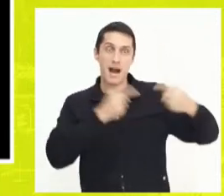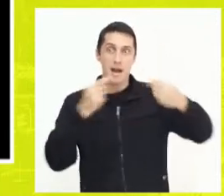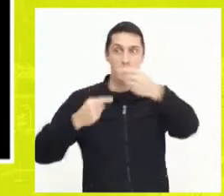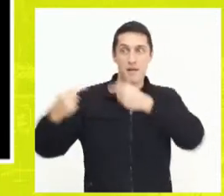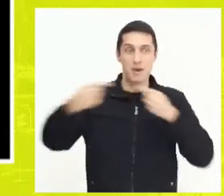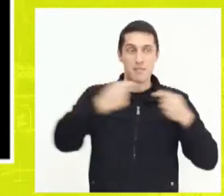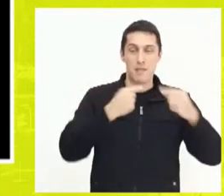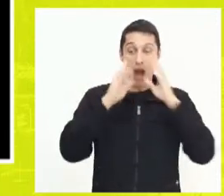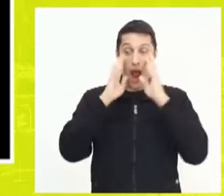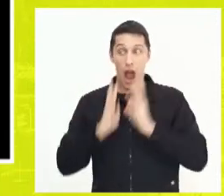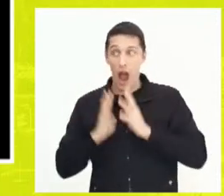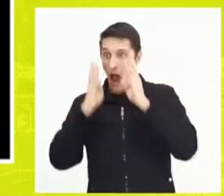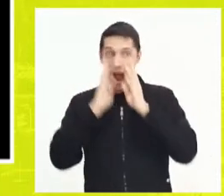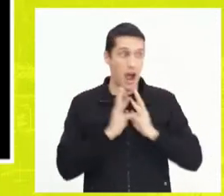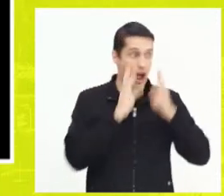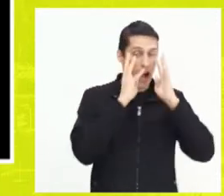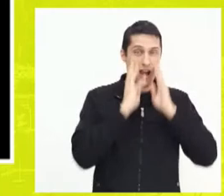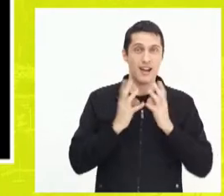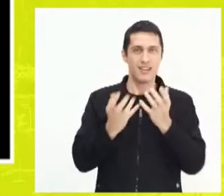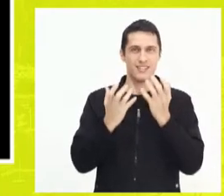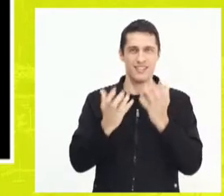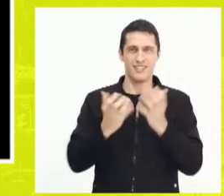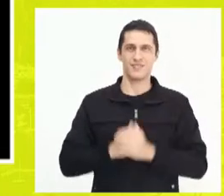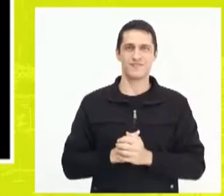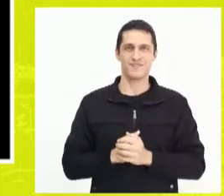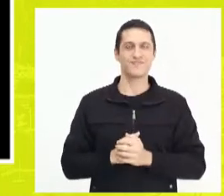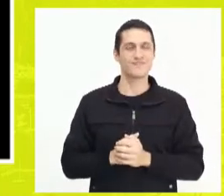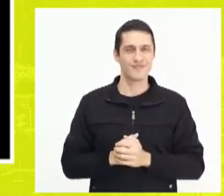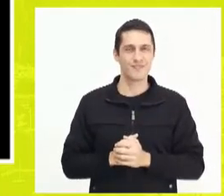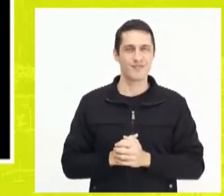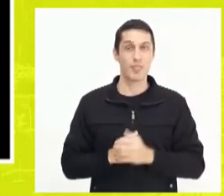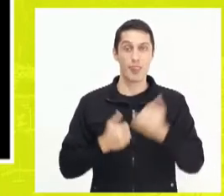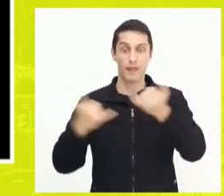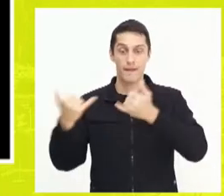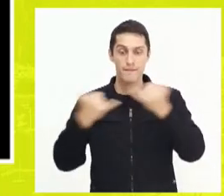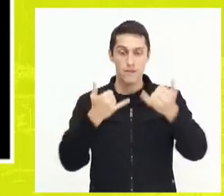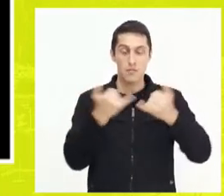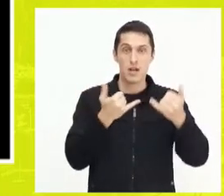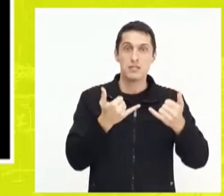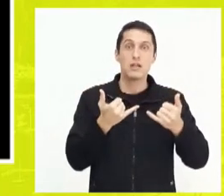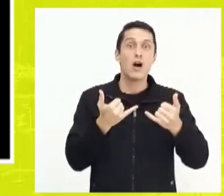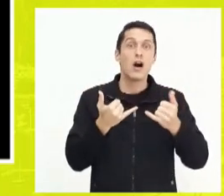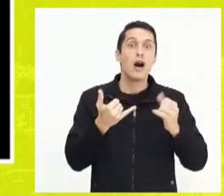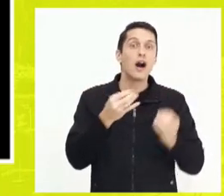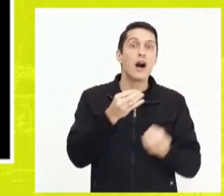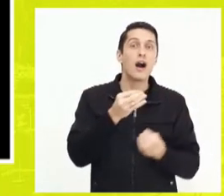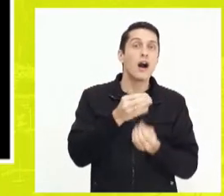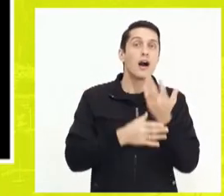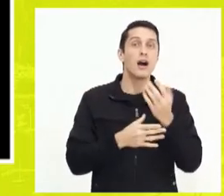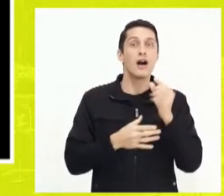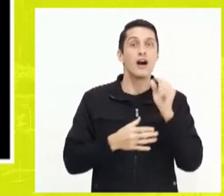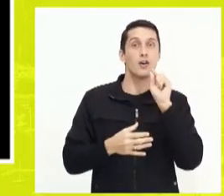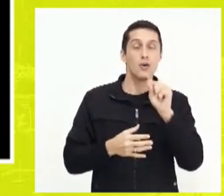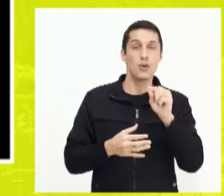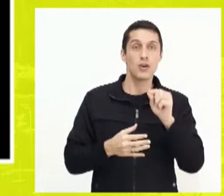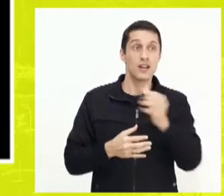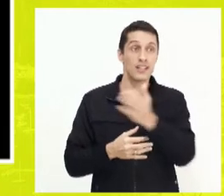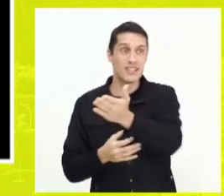attention and there's a big dissemination of of information